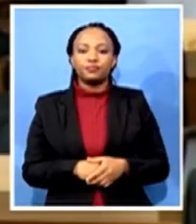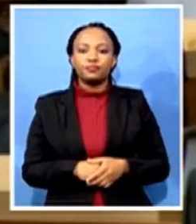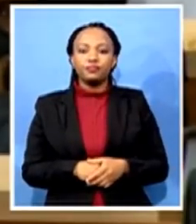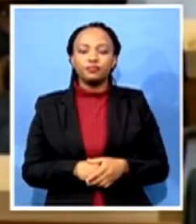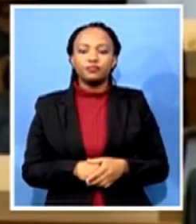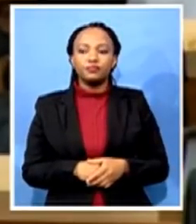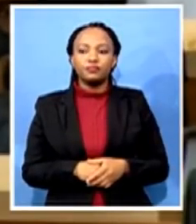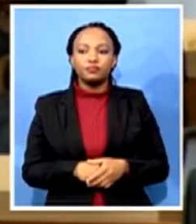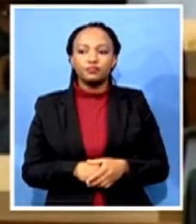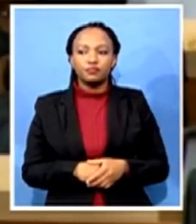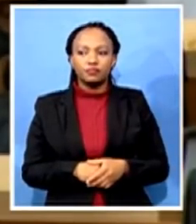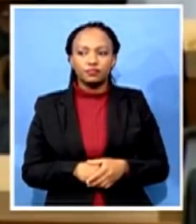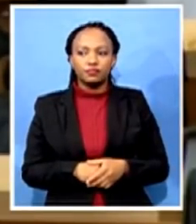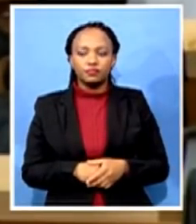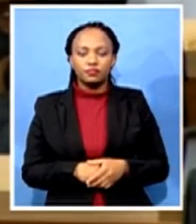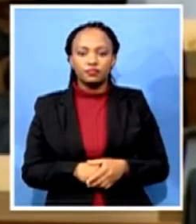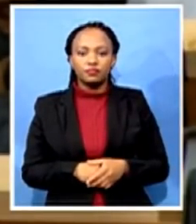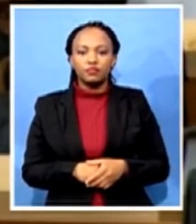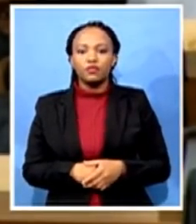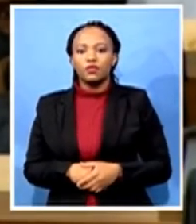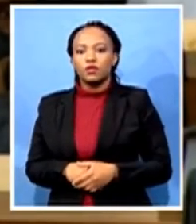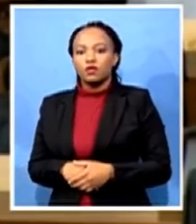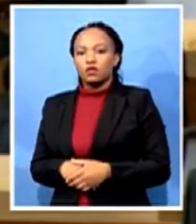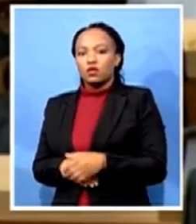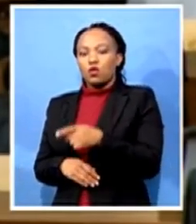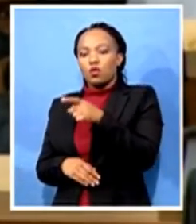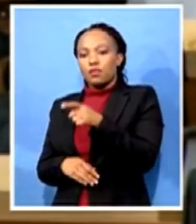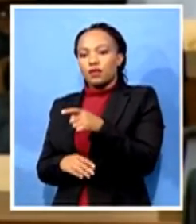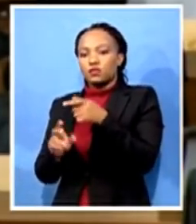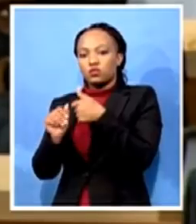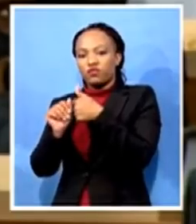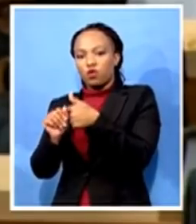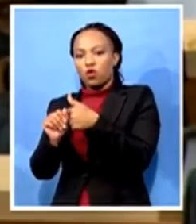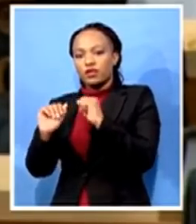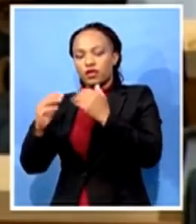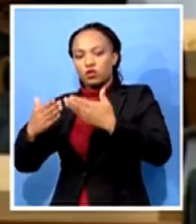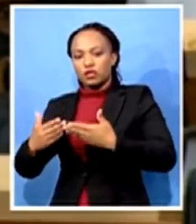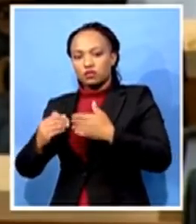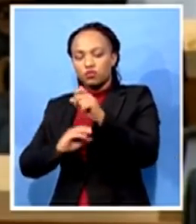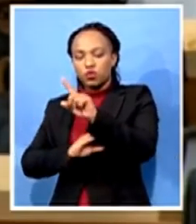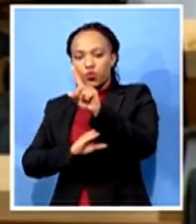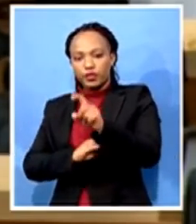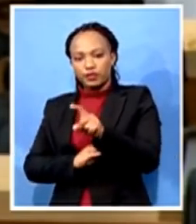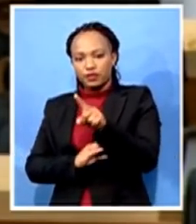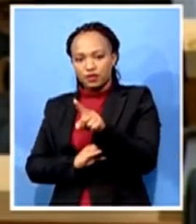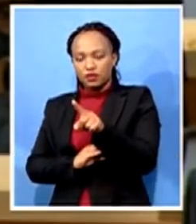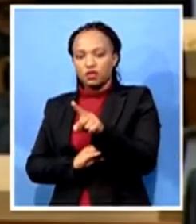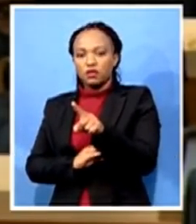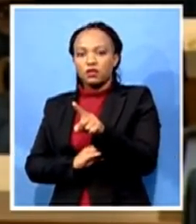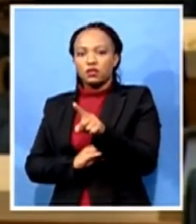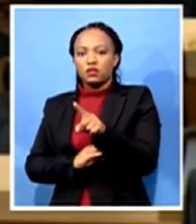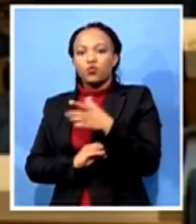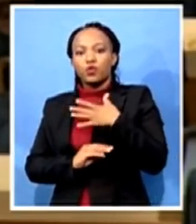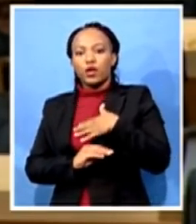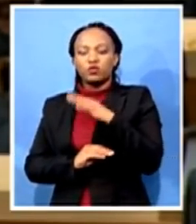deal with the facts briefly and by way of introduction to the questions that we would like to put to you, Mr. Zwane.